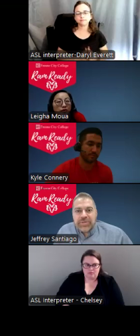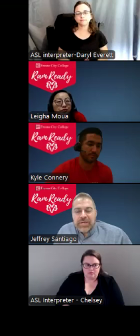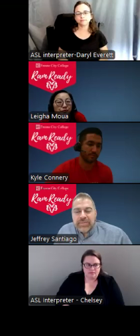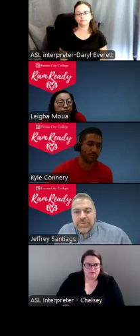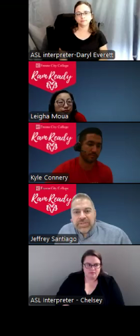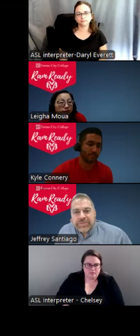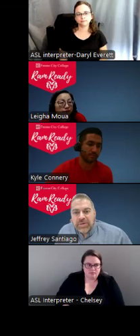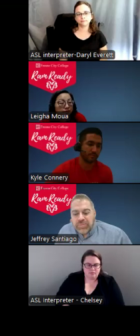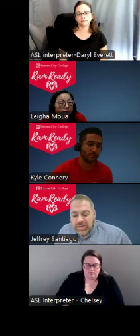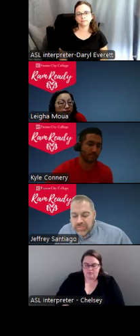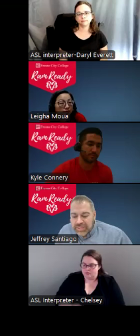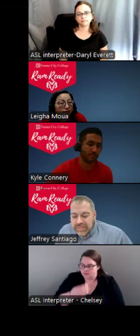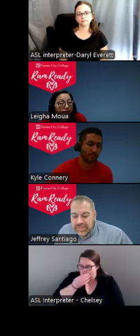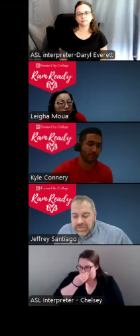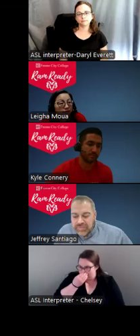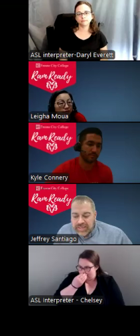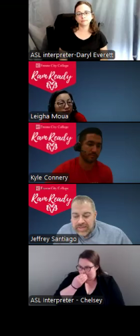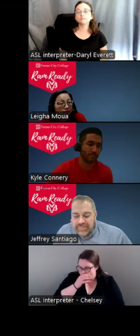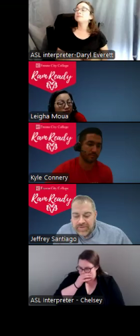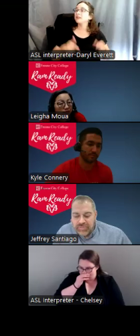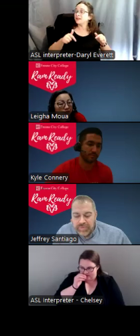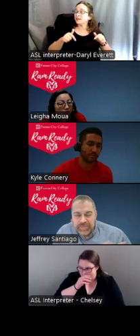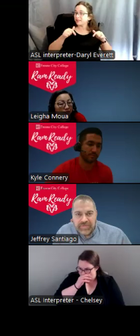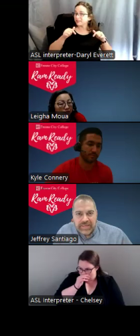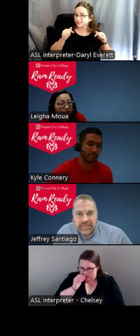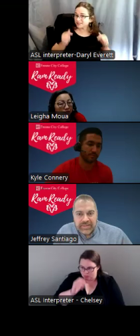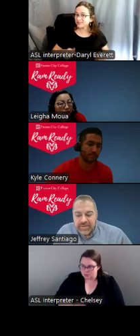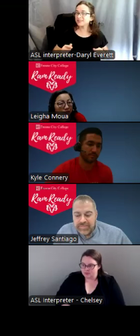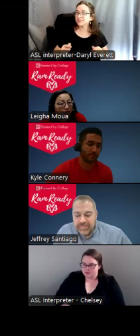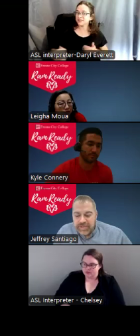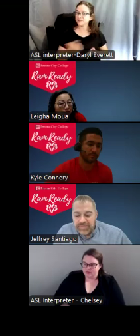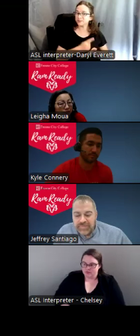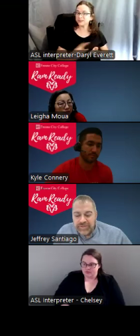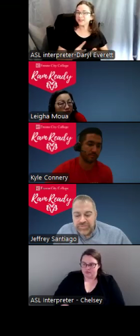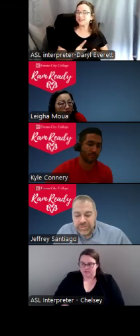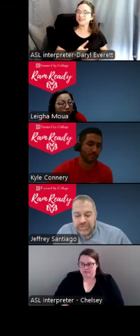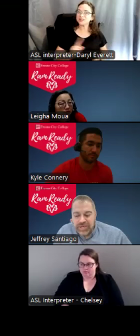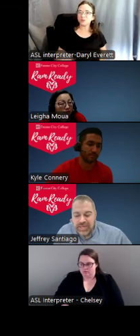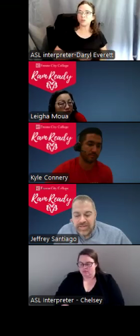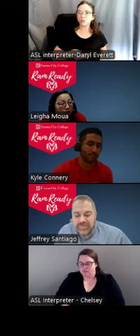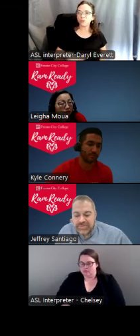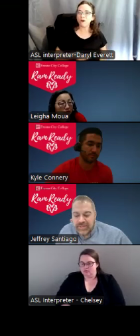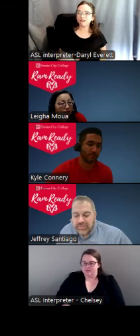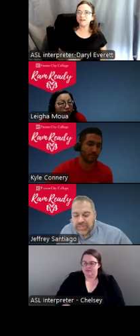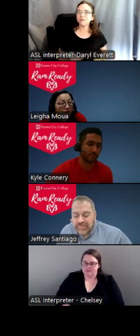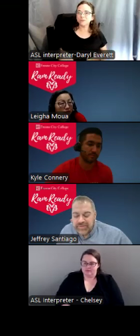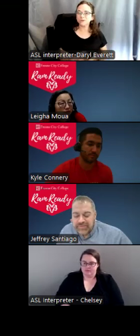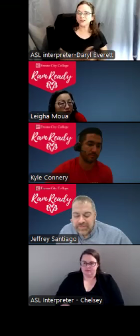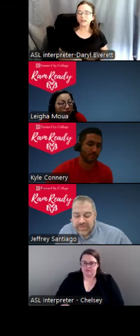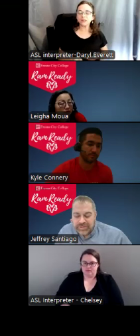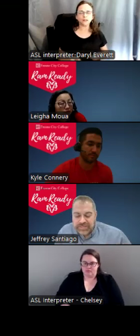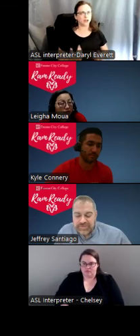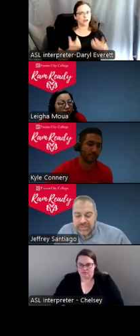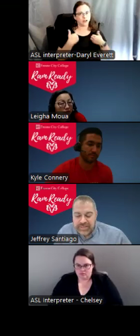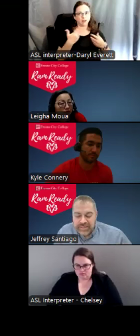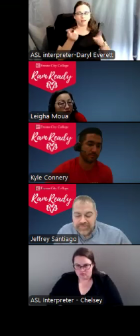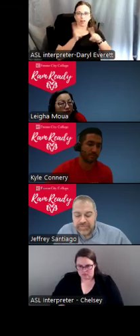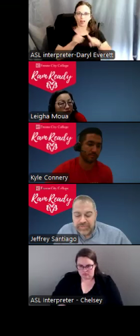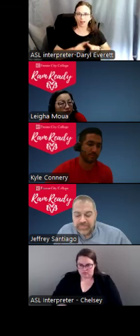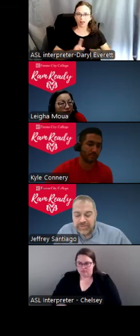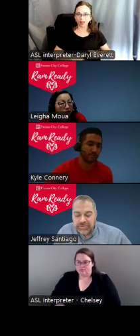And so during this, our welcome week, you know, we have, we'll be providing, offering various workshops. We're gonna have different